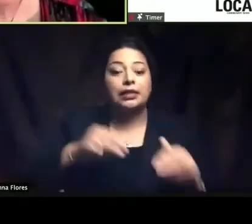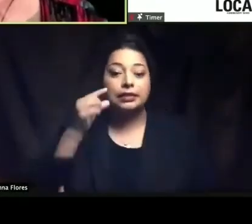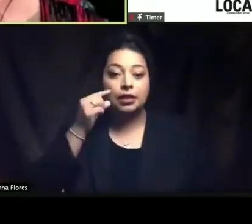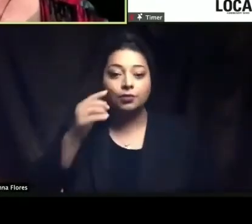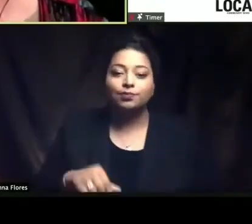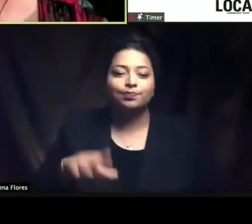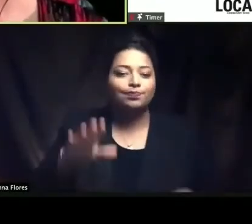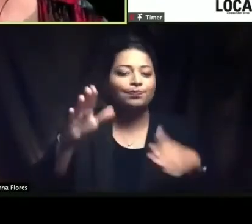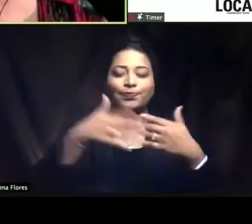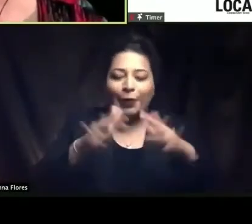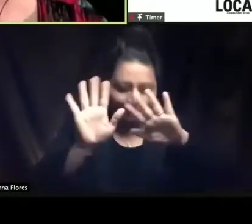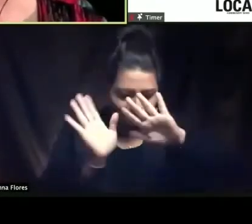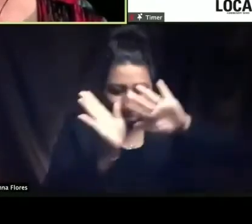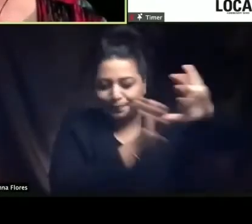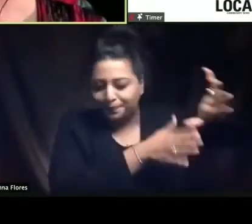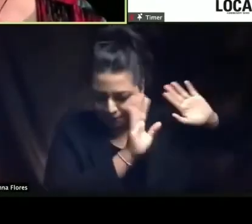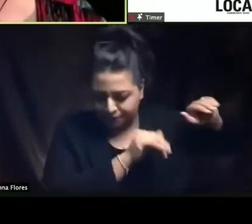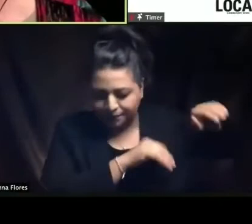Anyway,